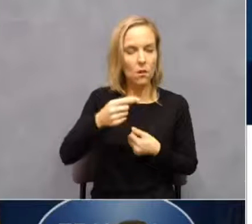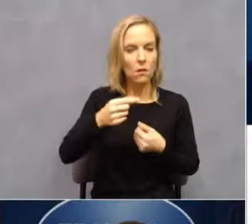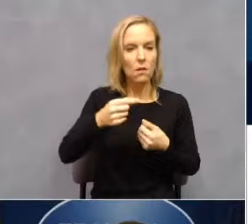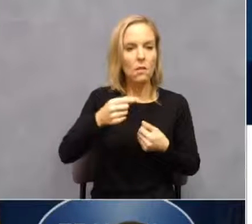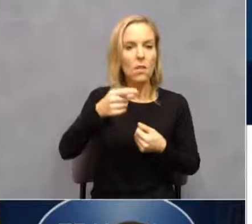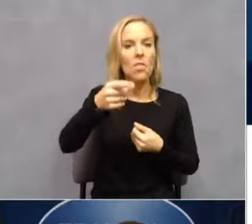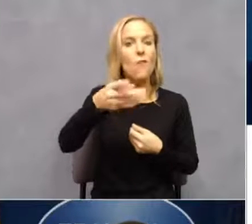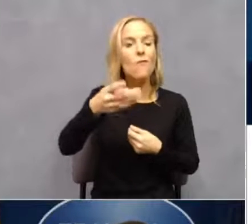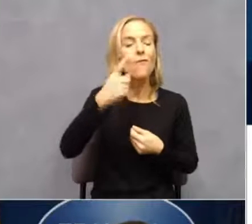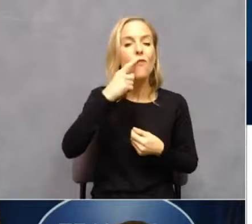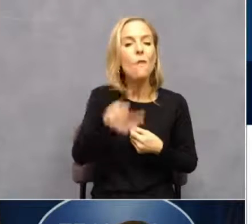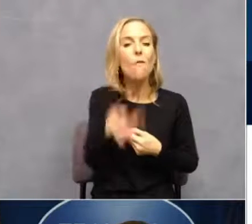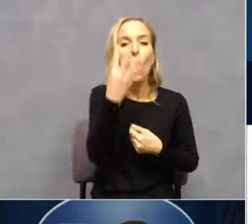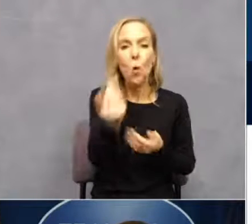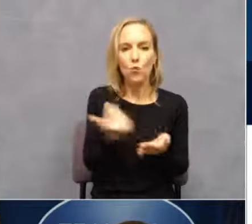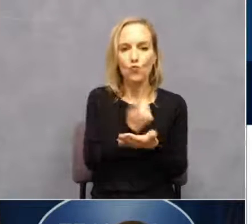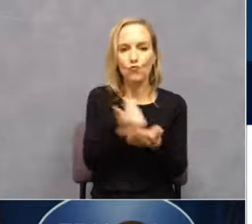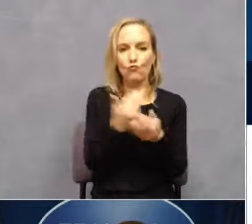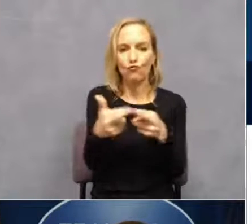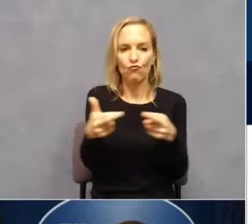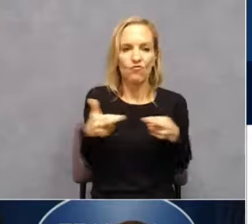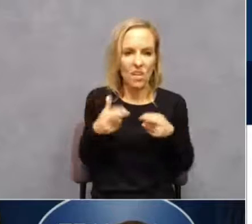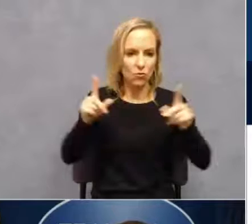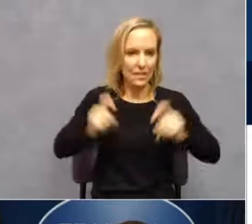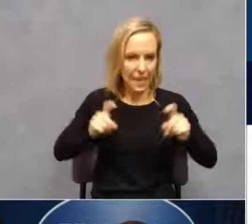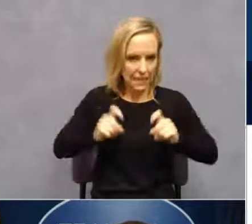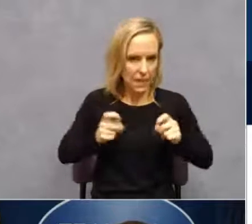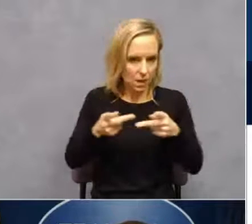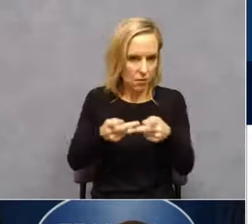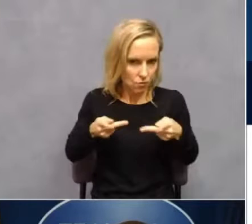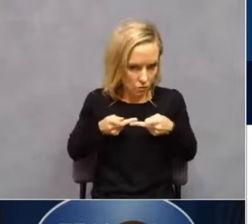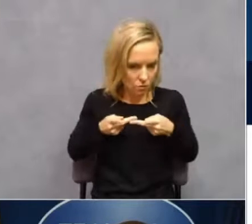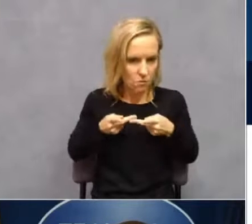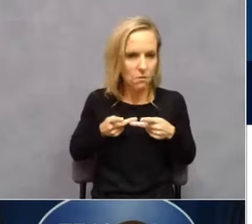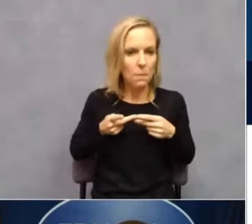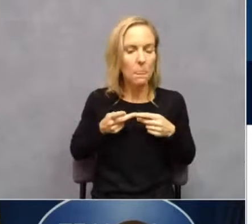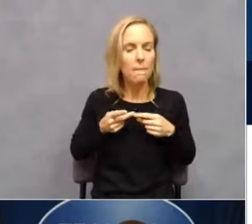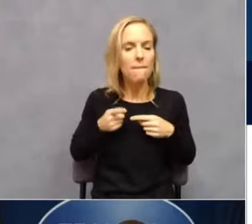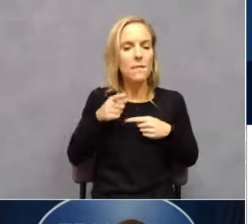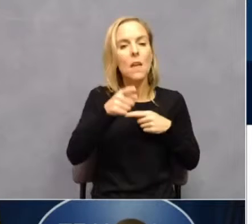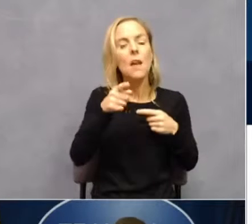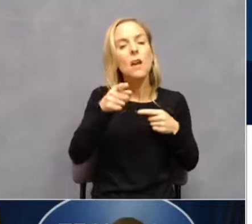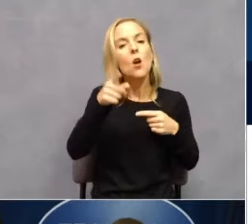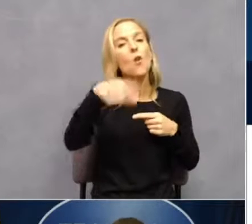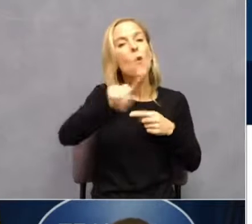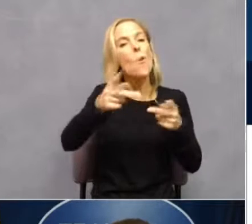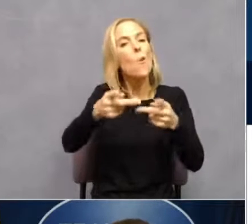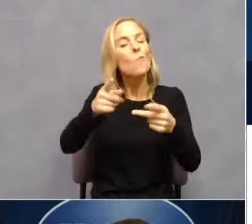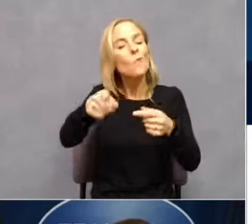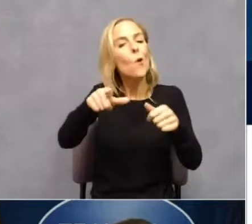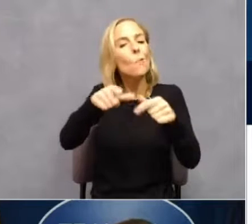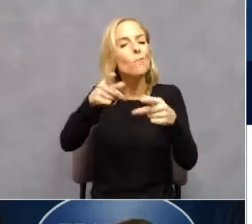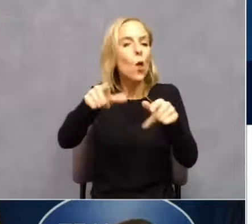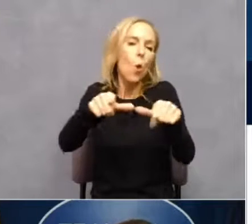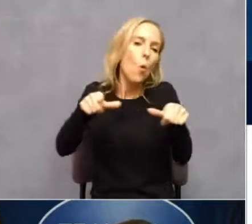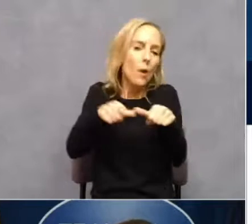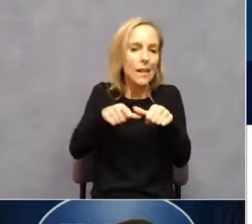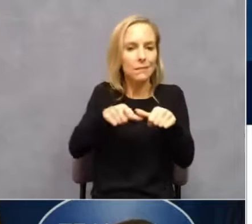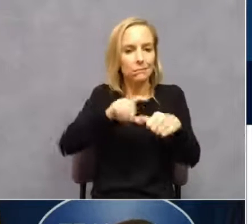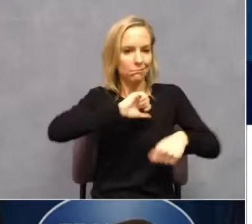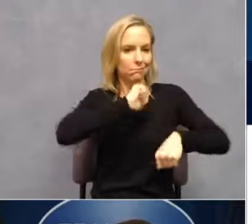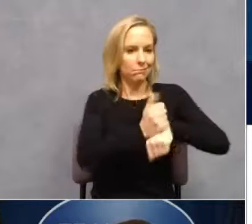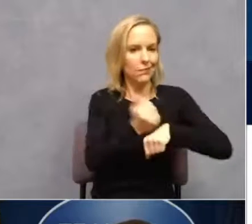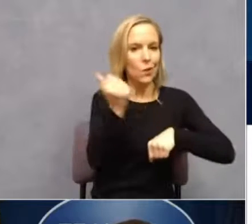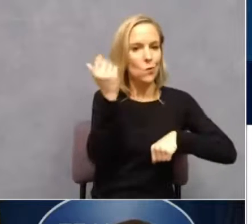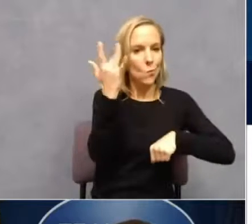regional testing units. They're designed to reach areas where we did not have enough testing. They